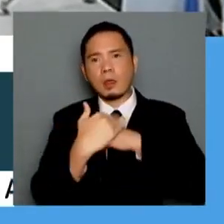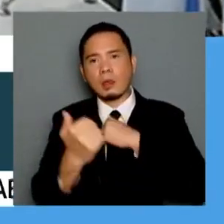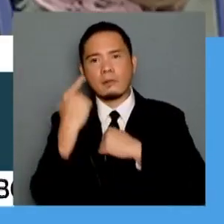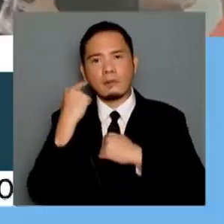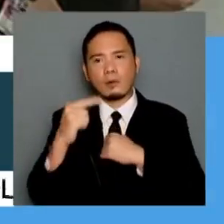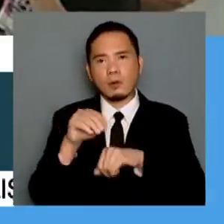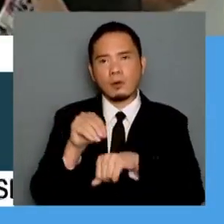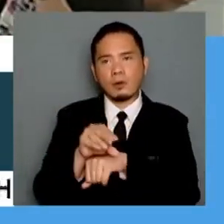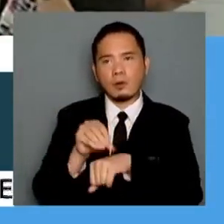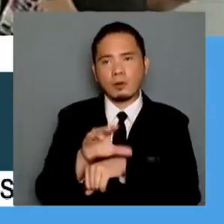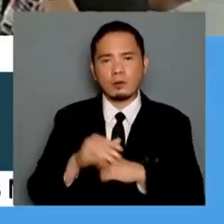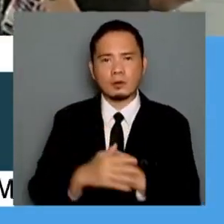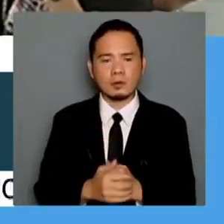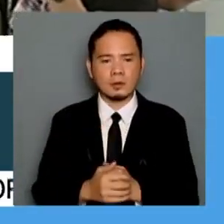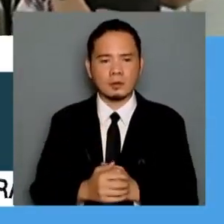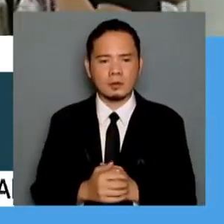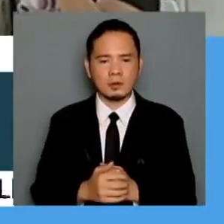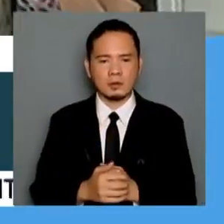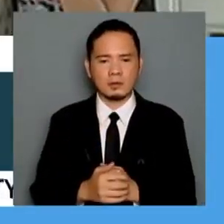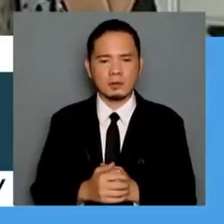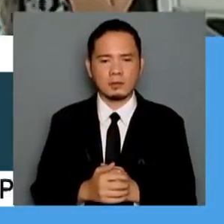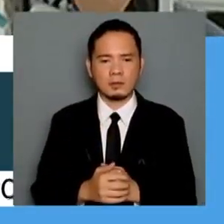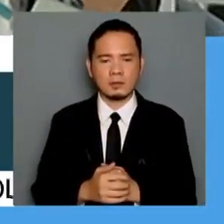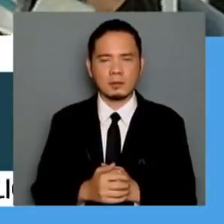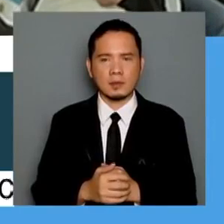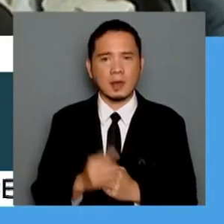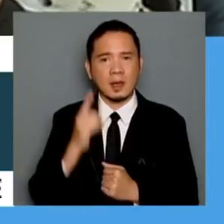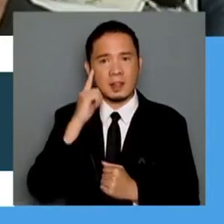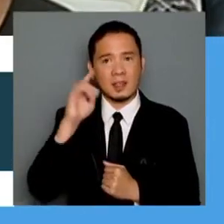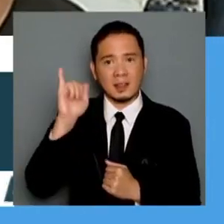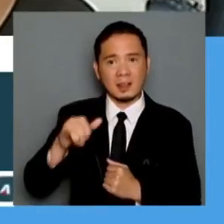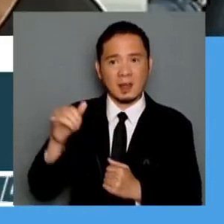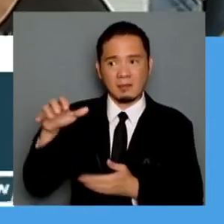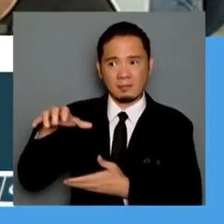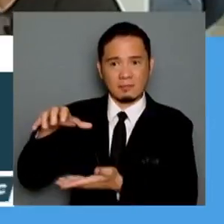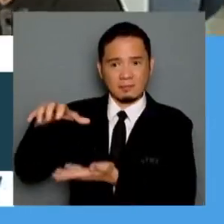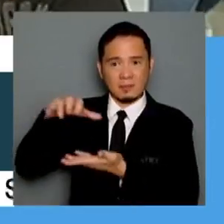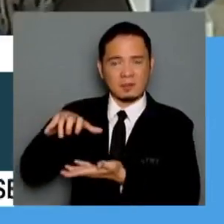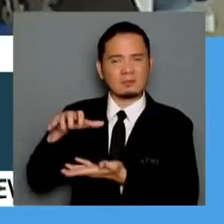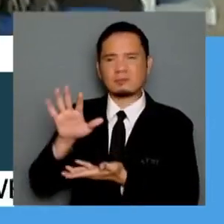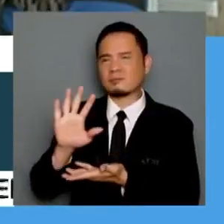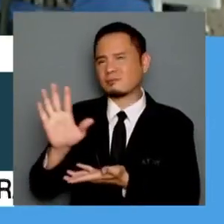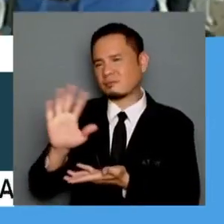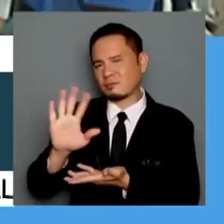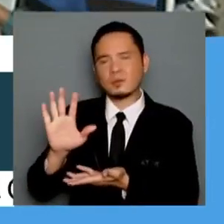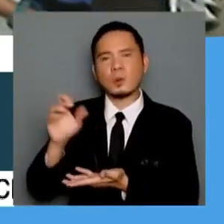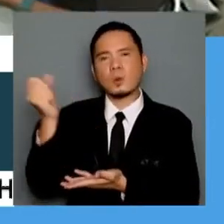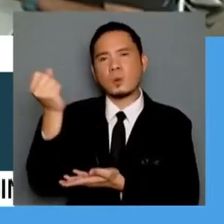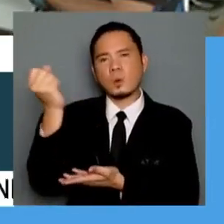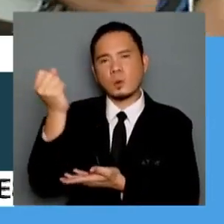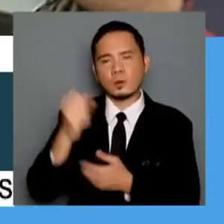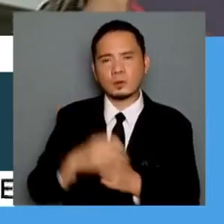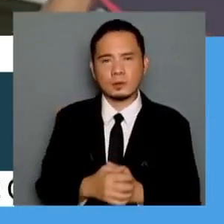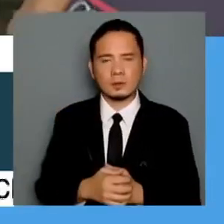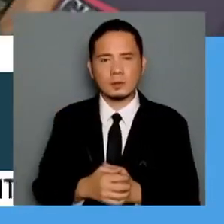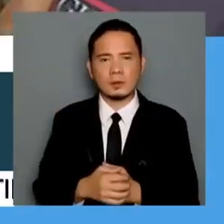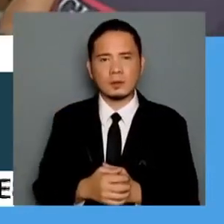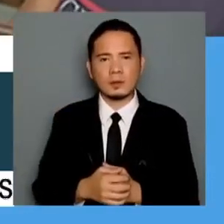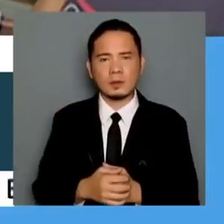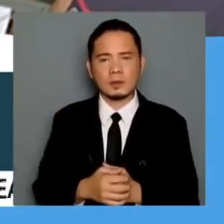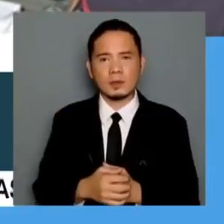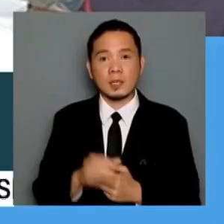ng gobyerno. Palagay ko hindi pa napapanahon ito at kung kailangan man talaga ng sovereign fund ay wag na nating isali